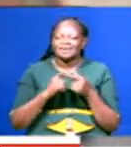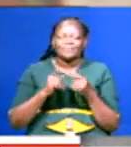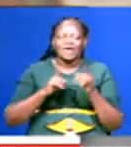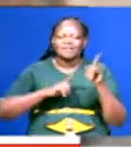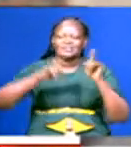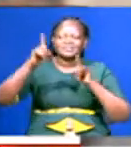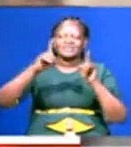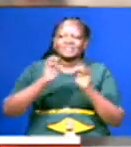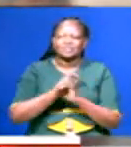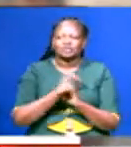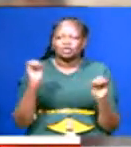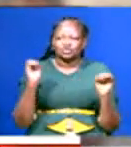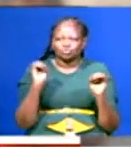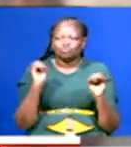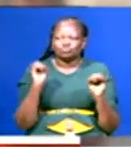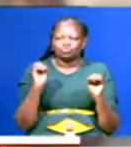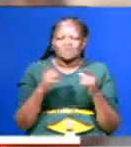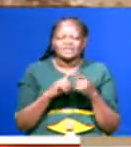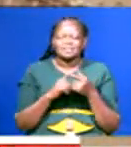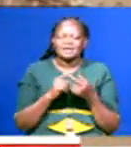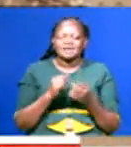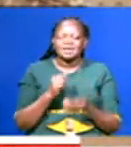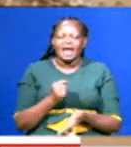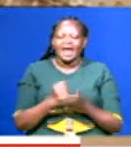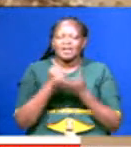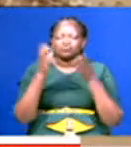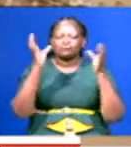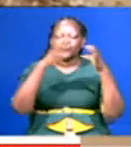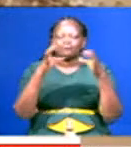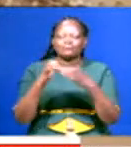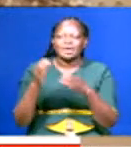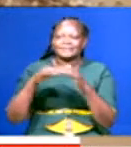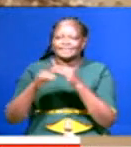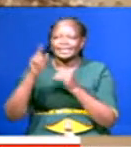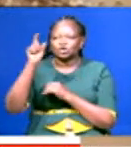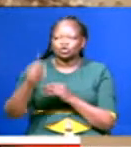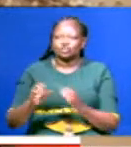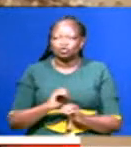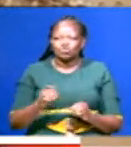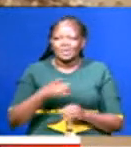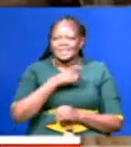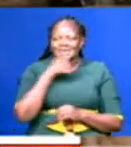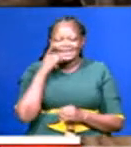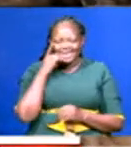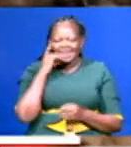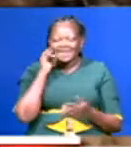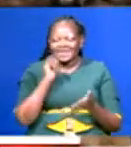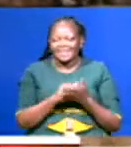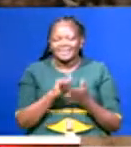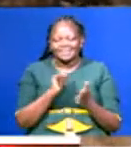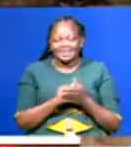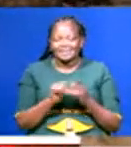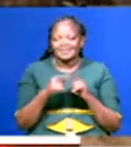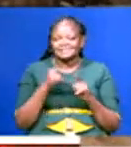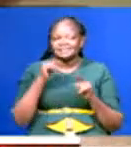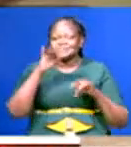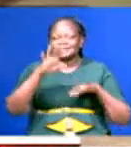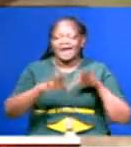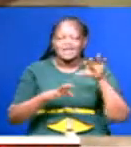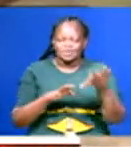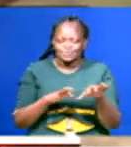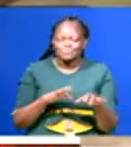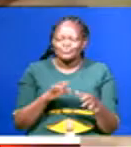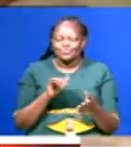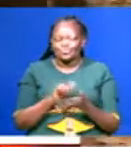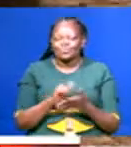do aid agencies access the region. Drought that has decimated livestock, their primary livelihood,